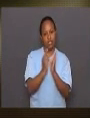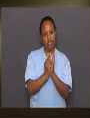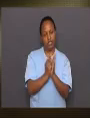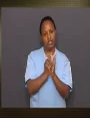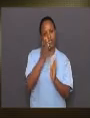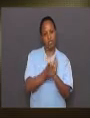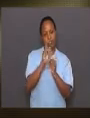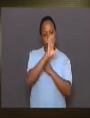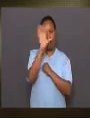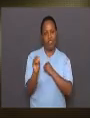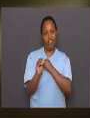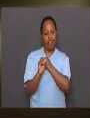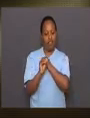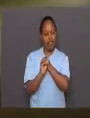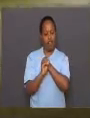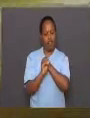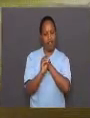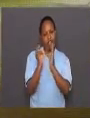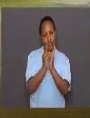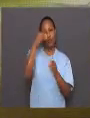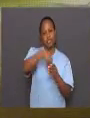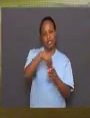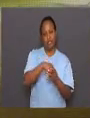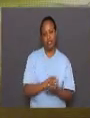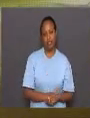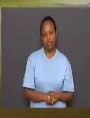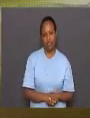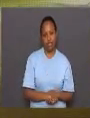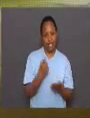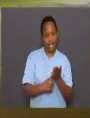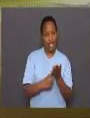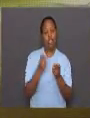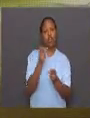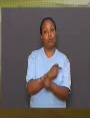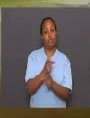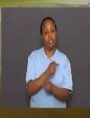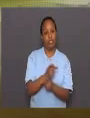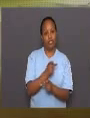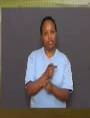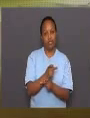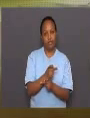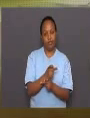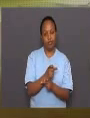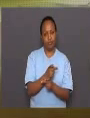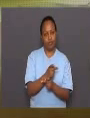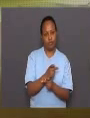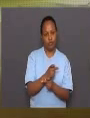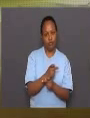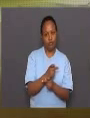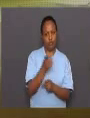stated in the African Charter. The Commission came into being in